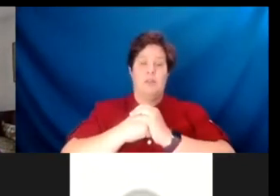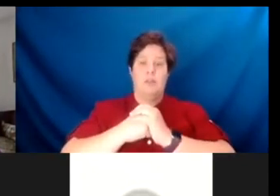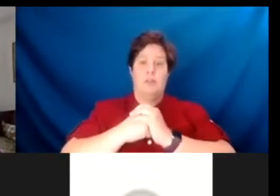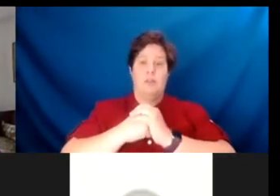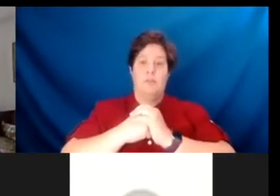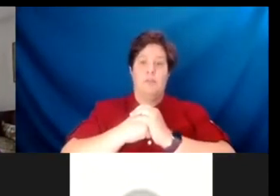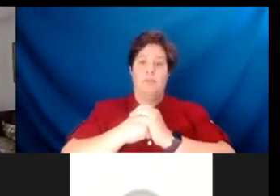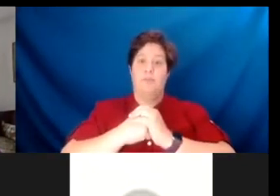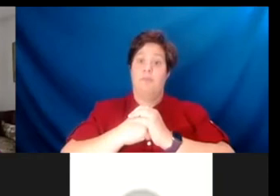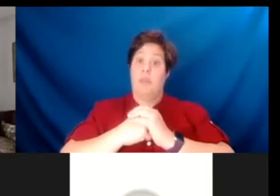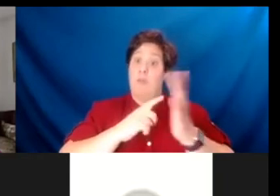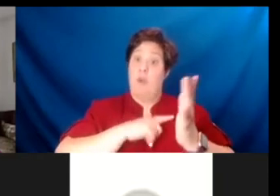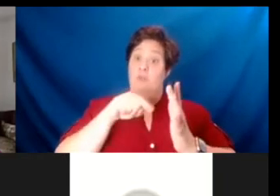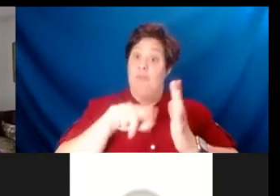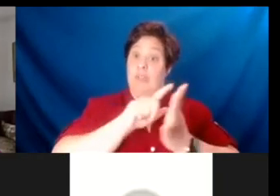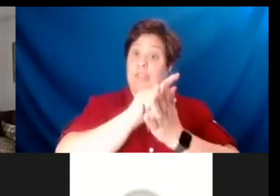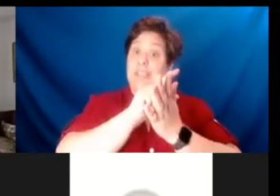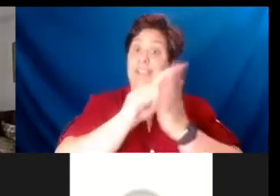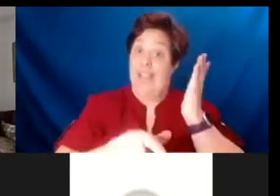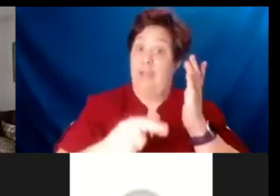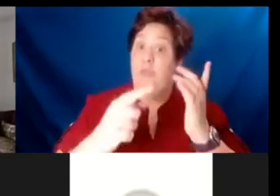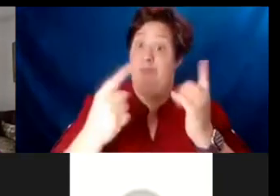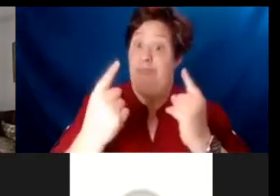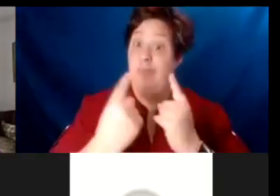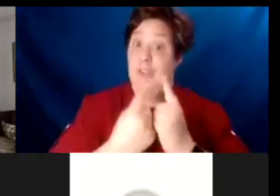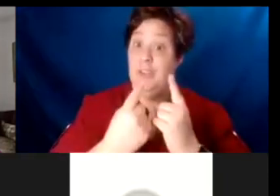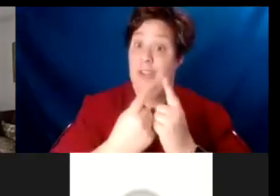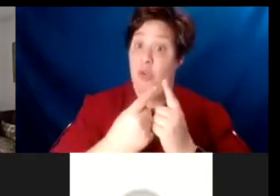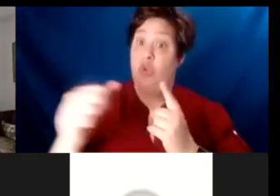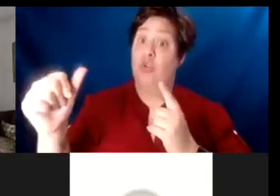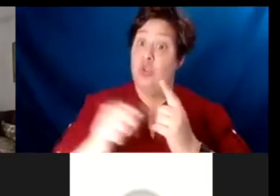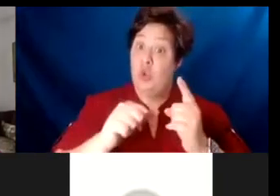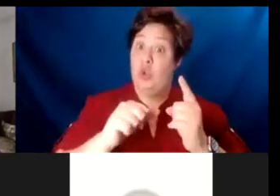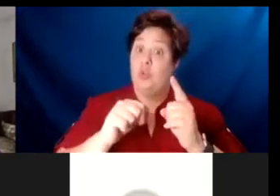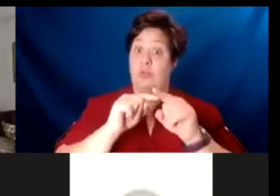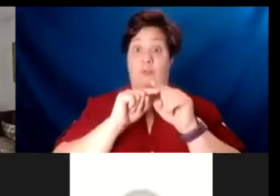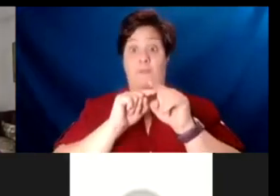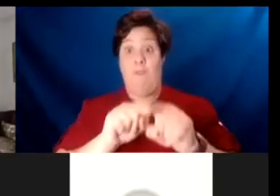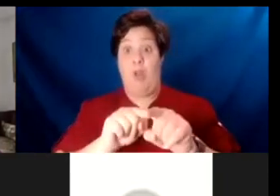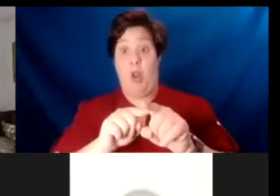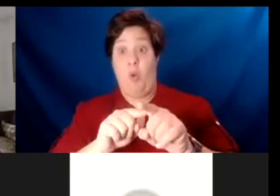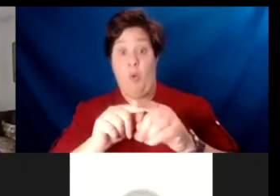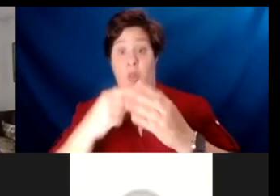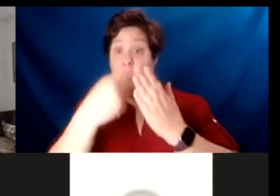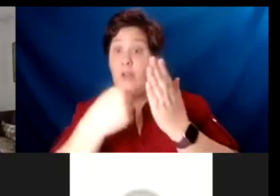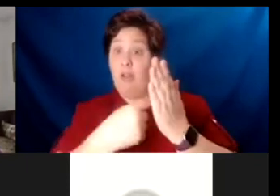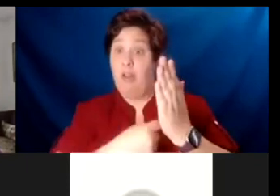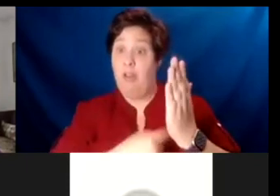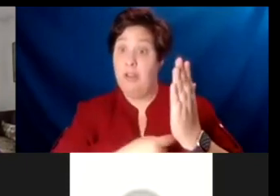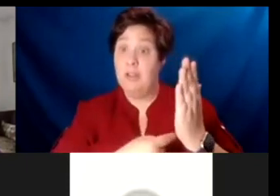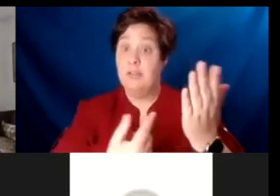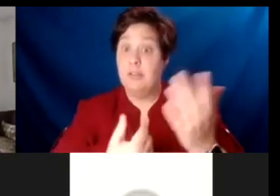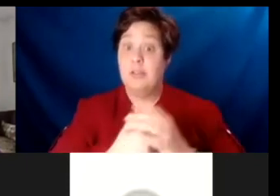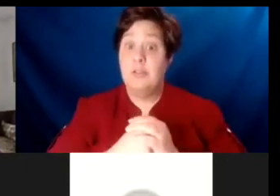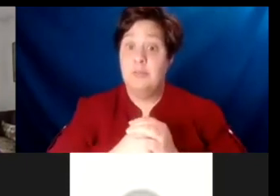as it is a disabled thing, you know, it should follow those kind of guidelines in a